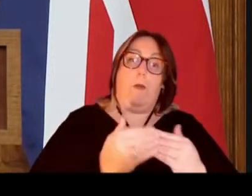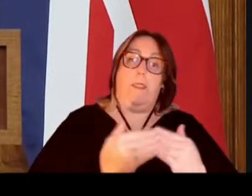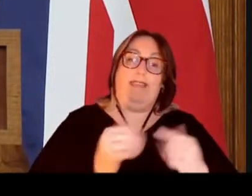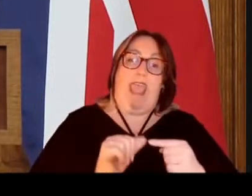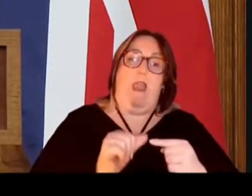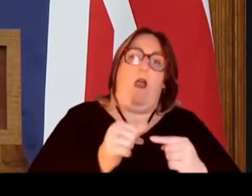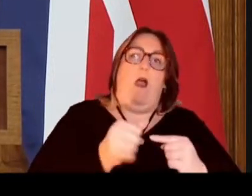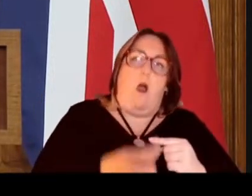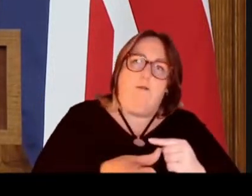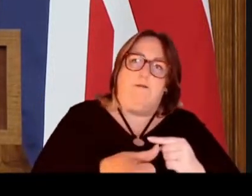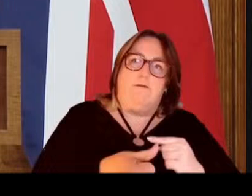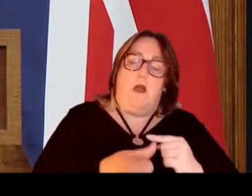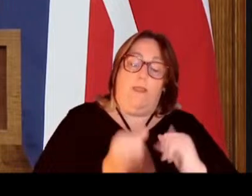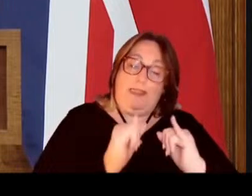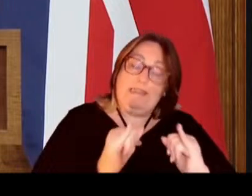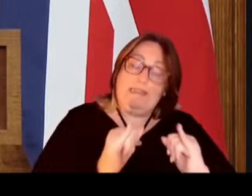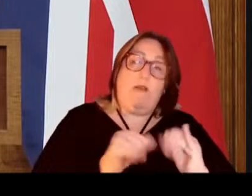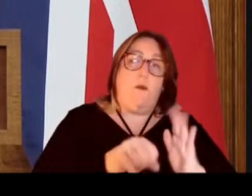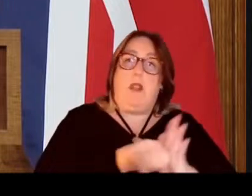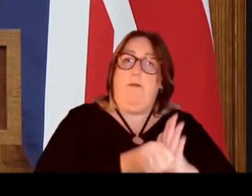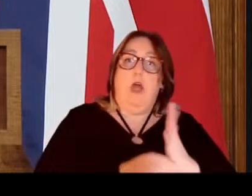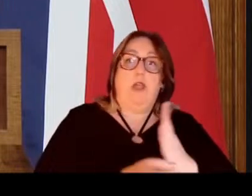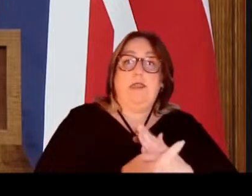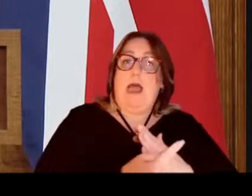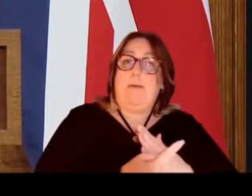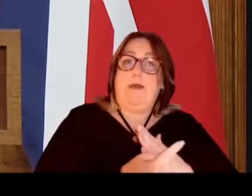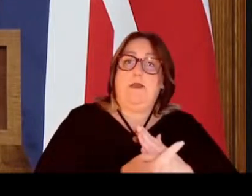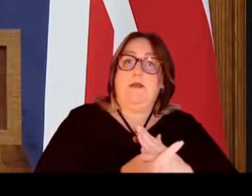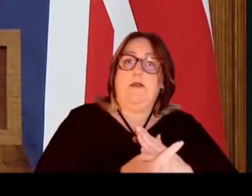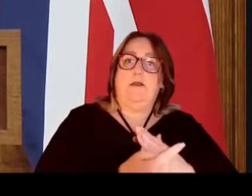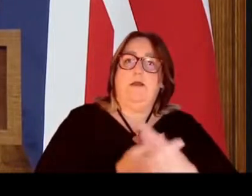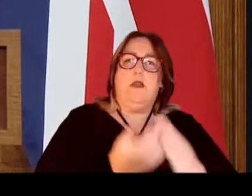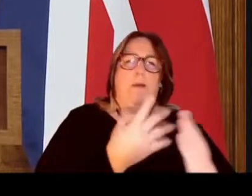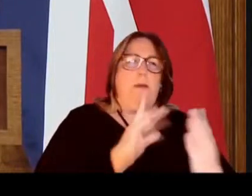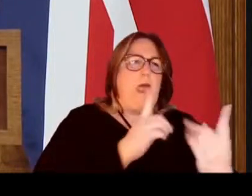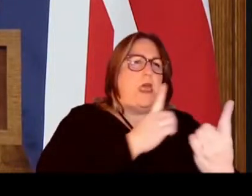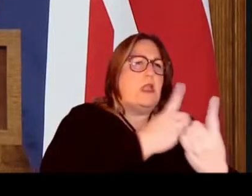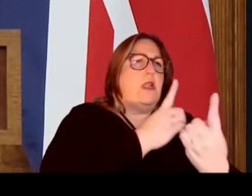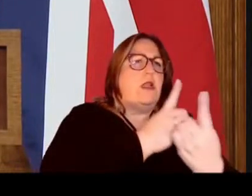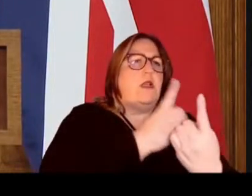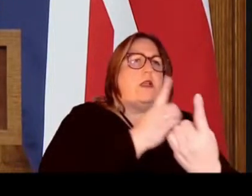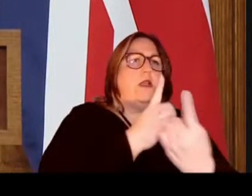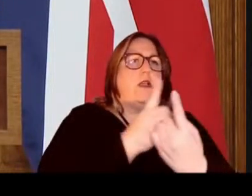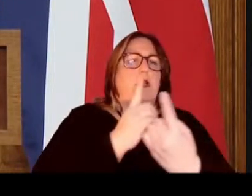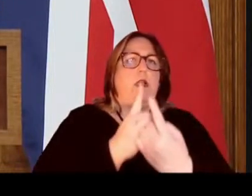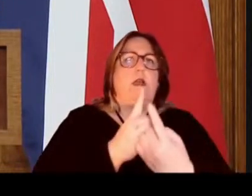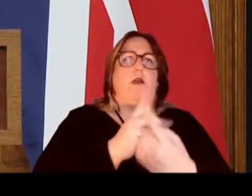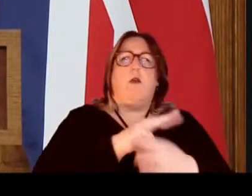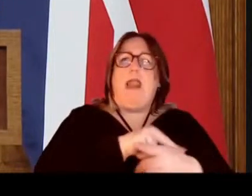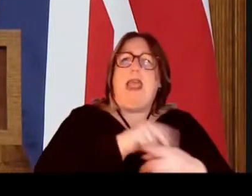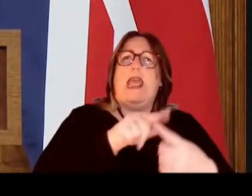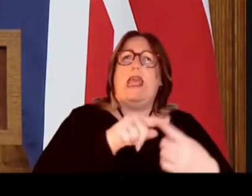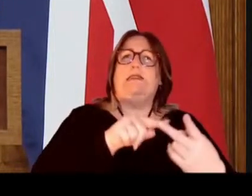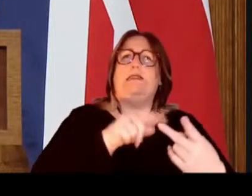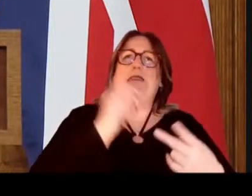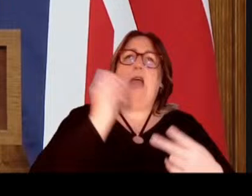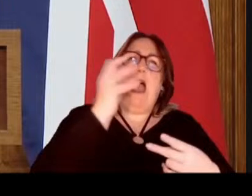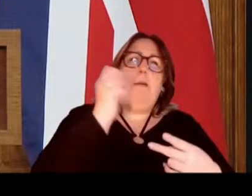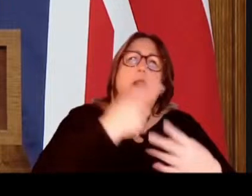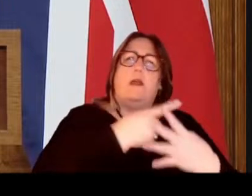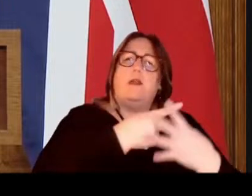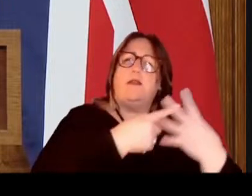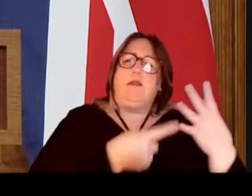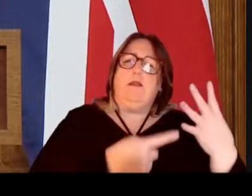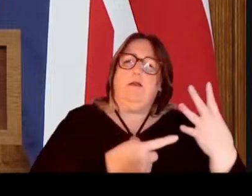the frontline police officers and ambulance who had been at the scene. You can imagine what they had been